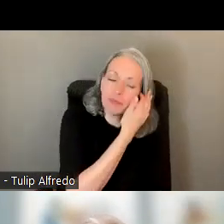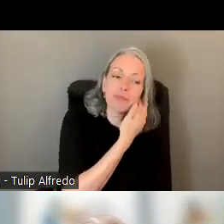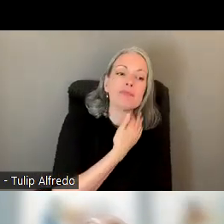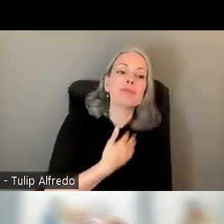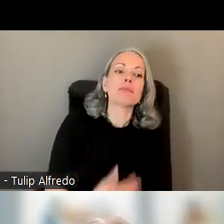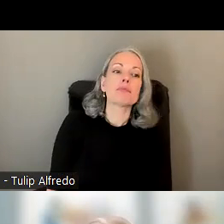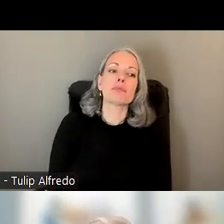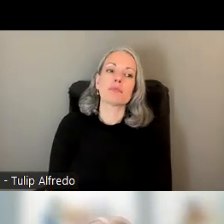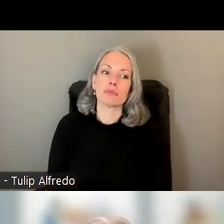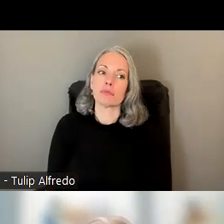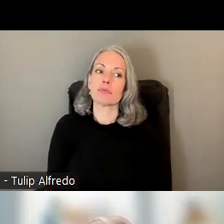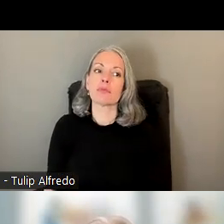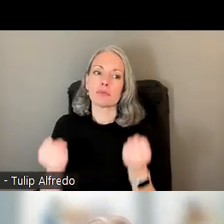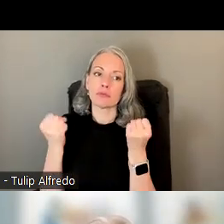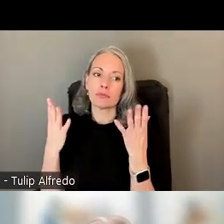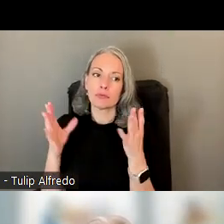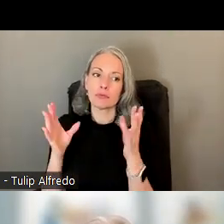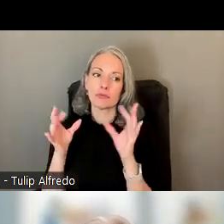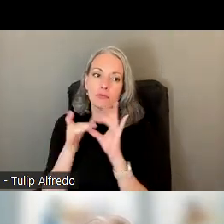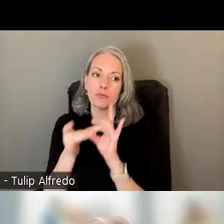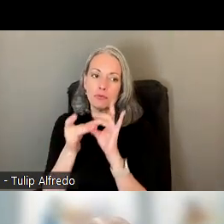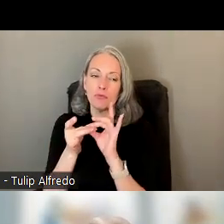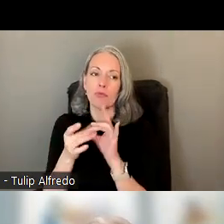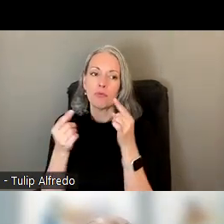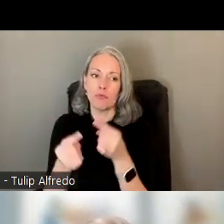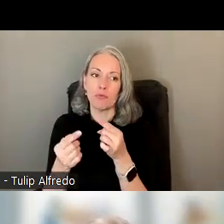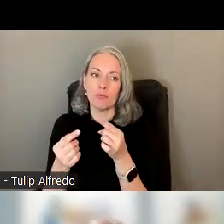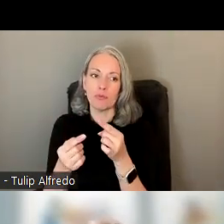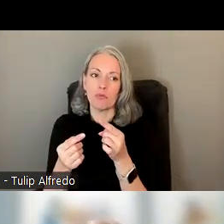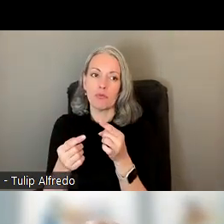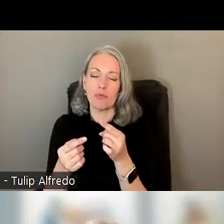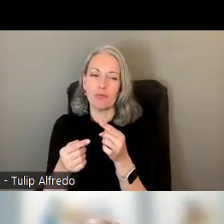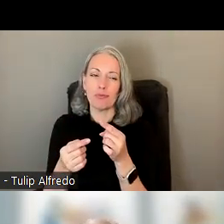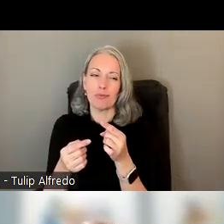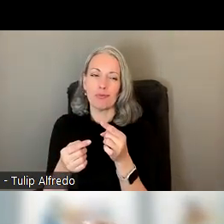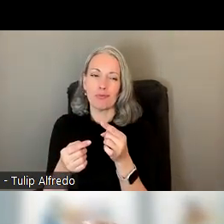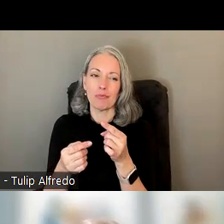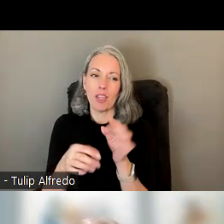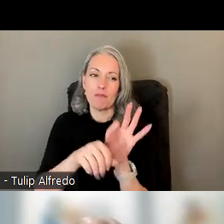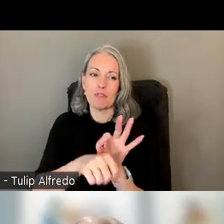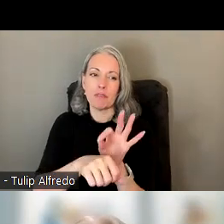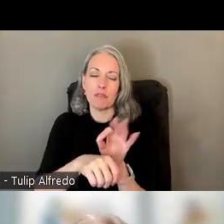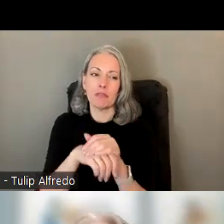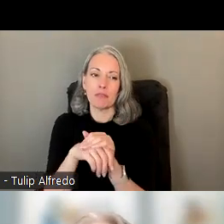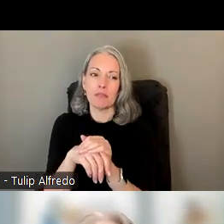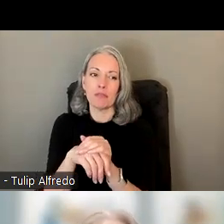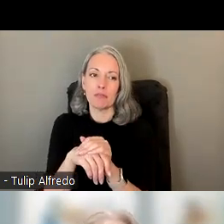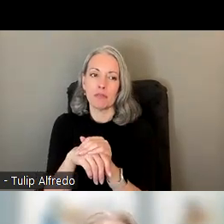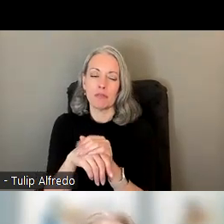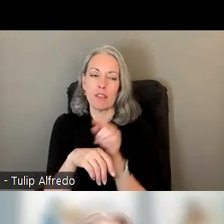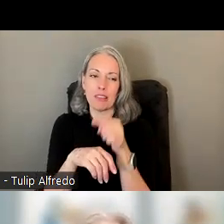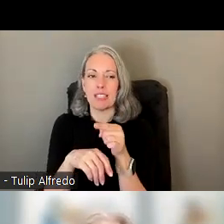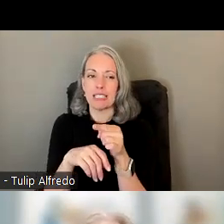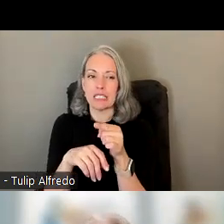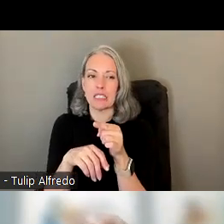a bunch of legislation related to facilities, and I wanted to share all of this with you guys